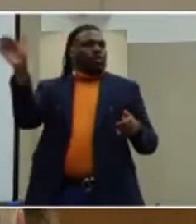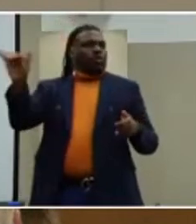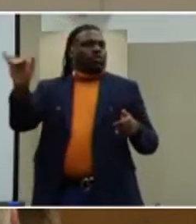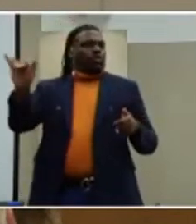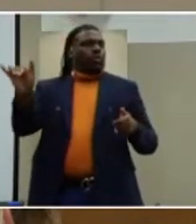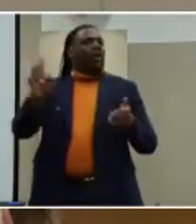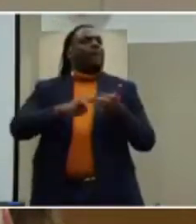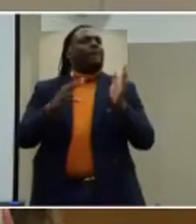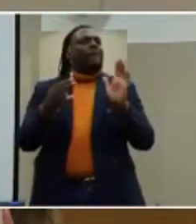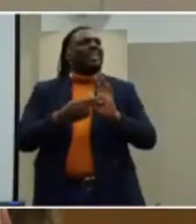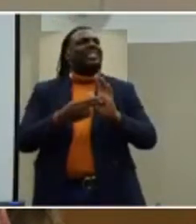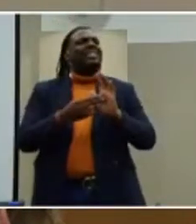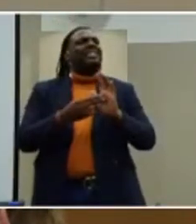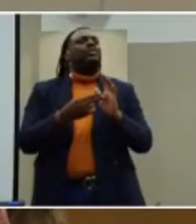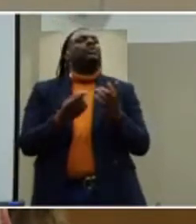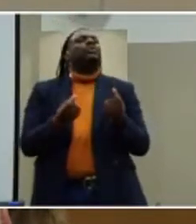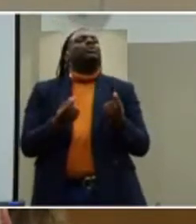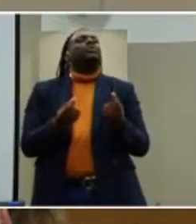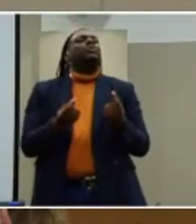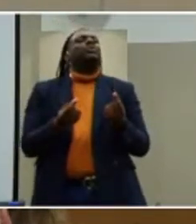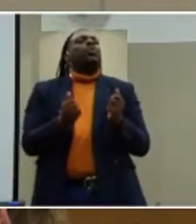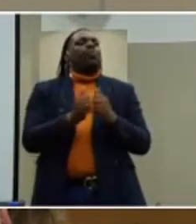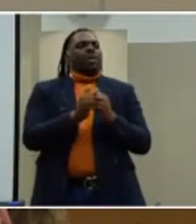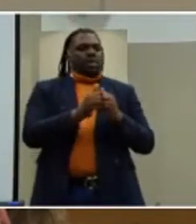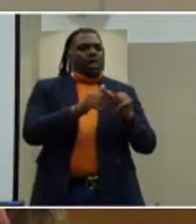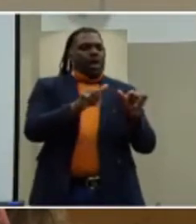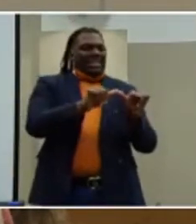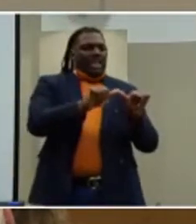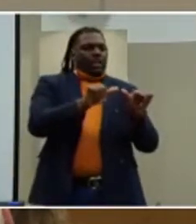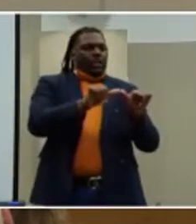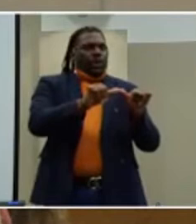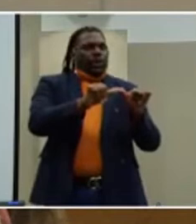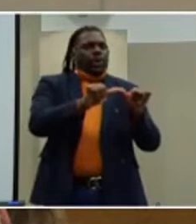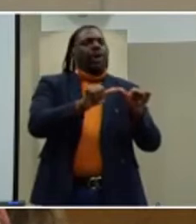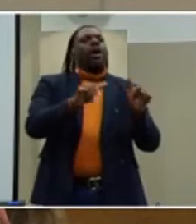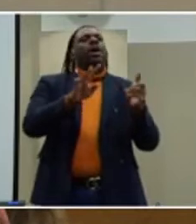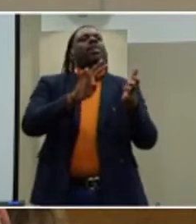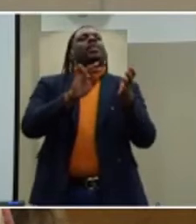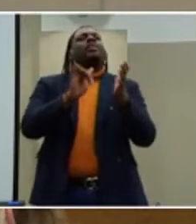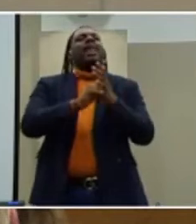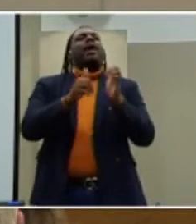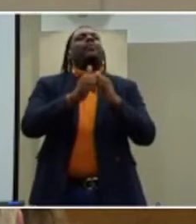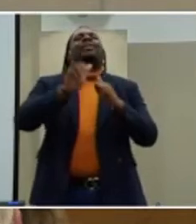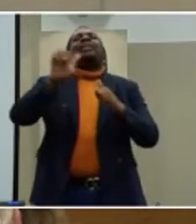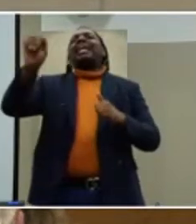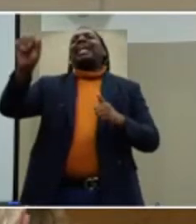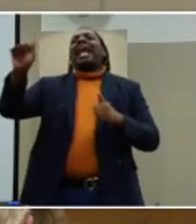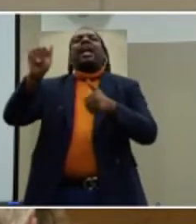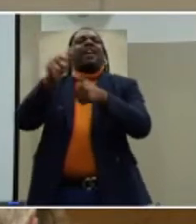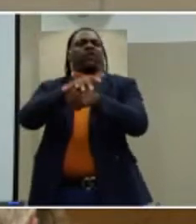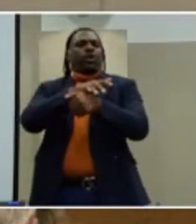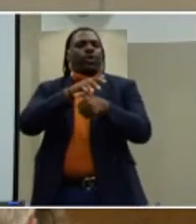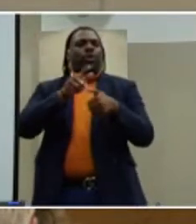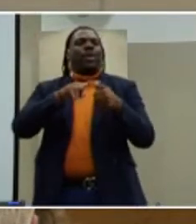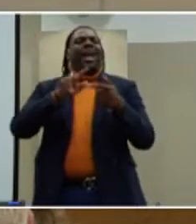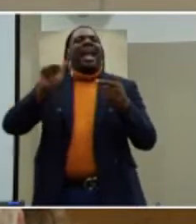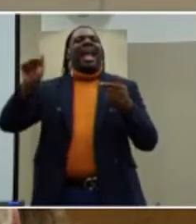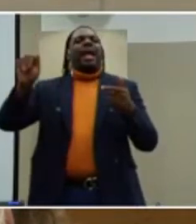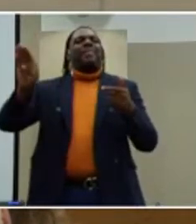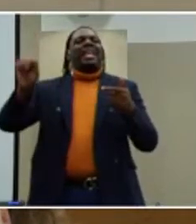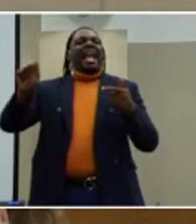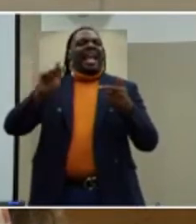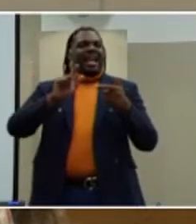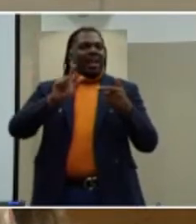are subject to the Architectural Barriers Act. So these will cover both ADA and ABA